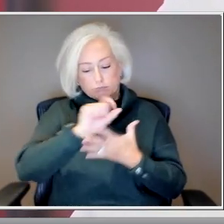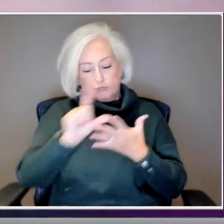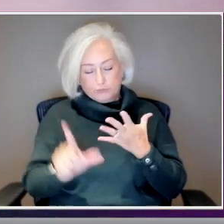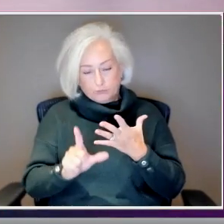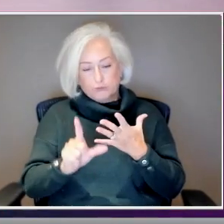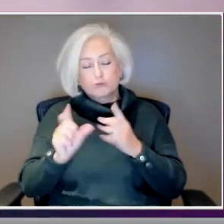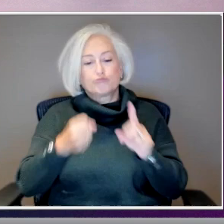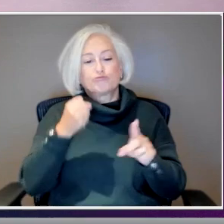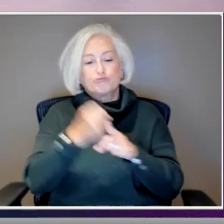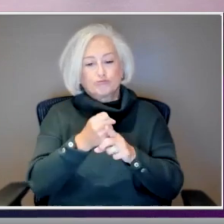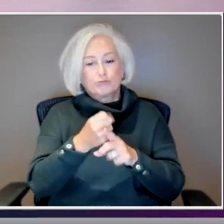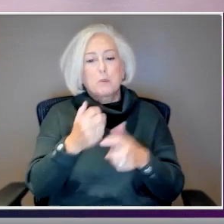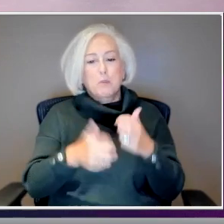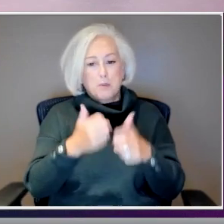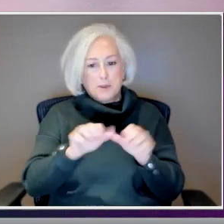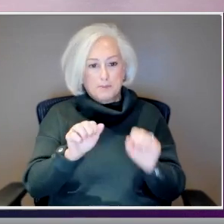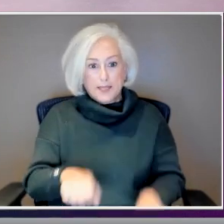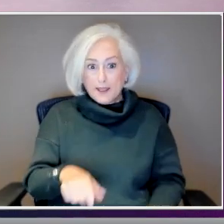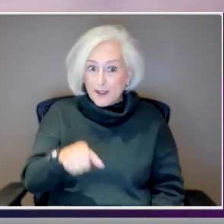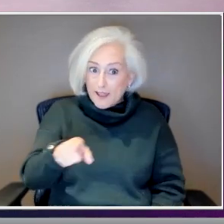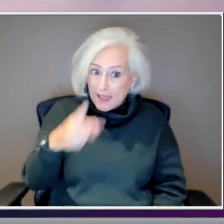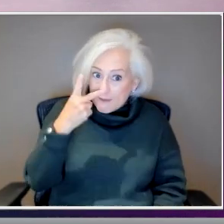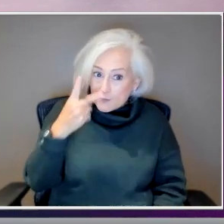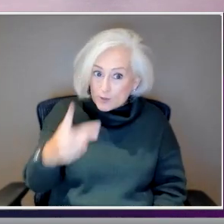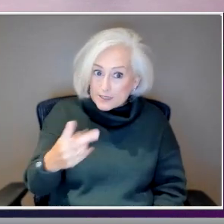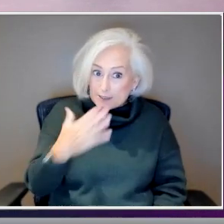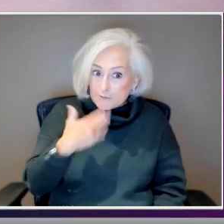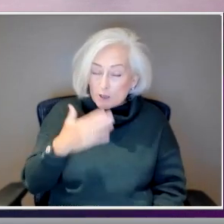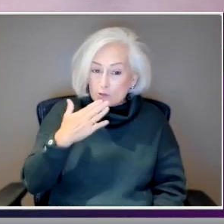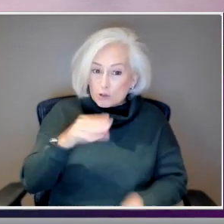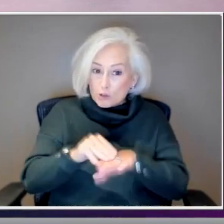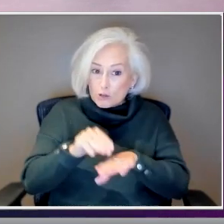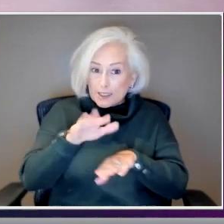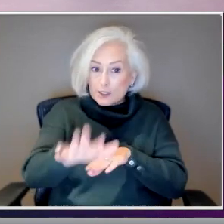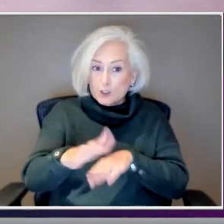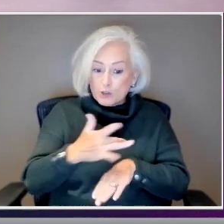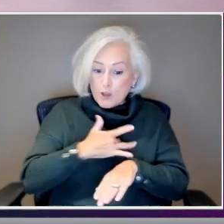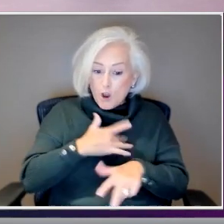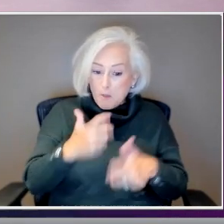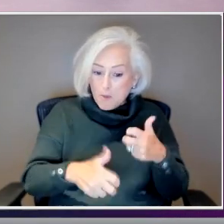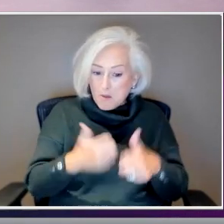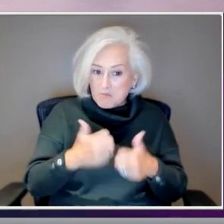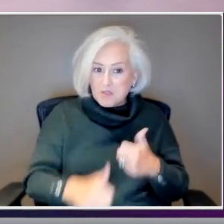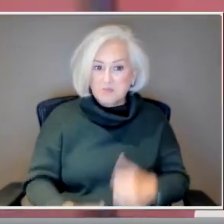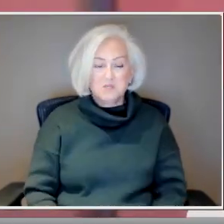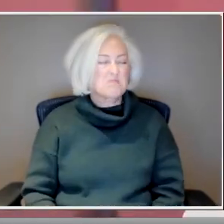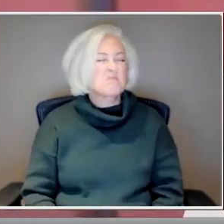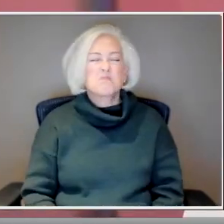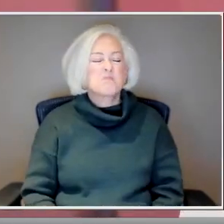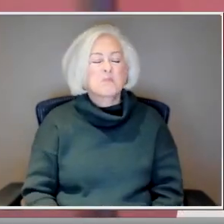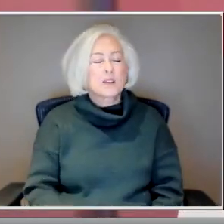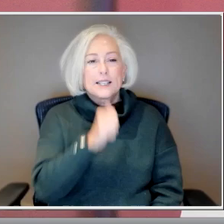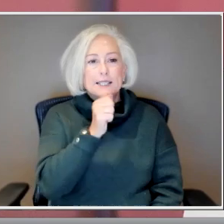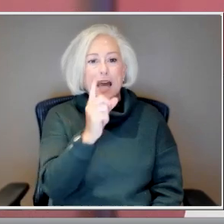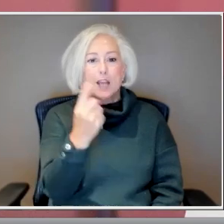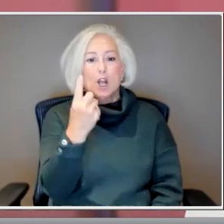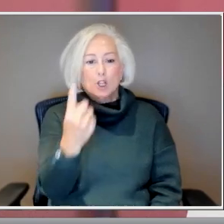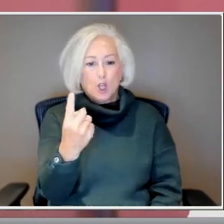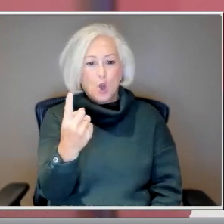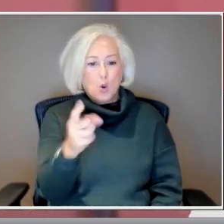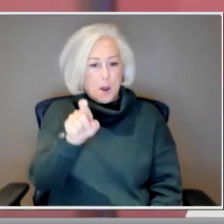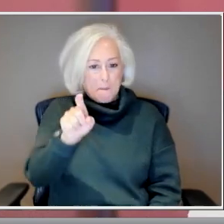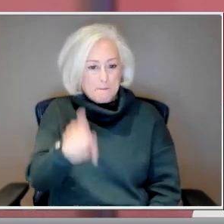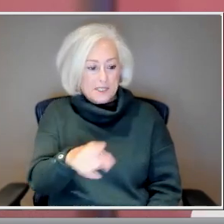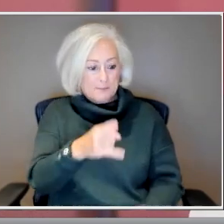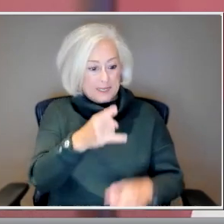you seen sugar-induced heart rhythm problems or episodes? Not alone, right? They have to have something else, like the alcohol on top of